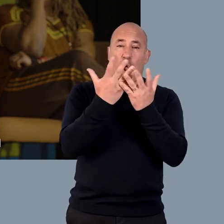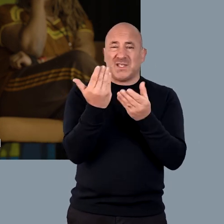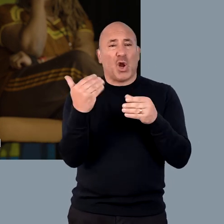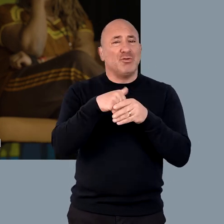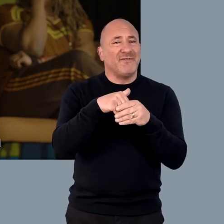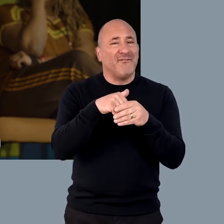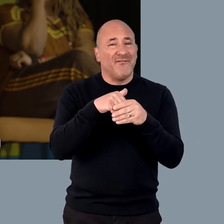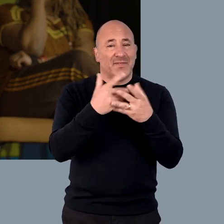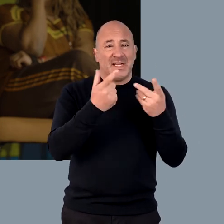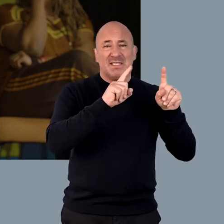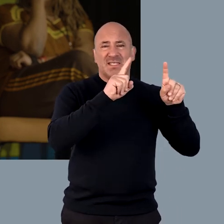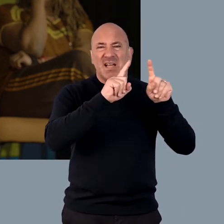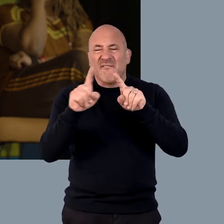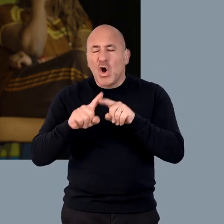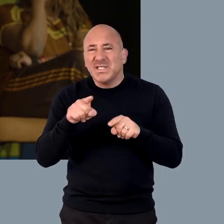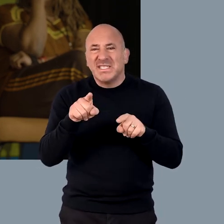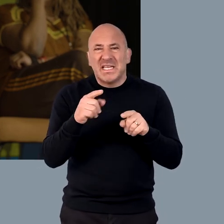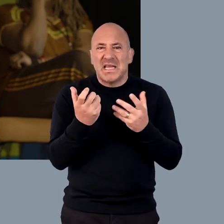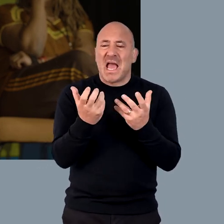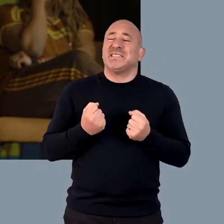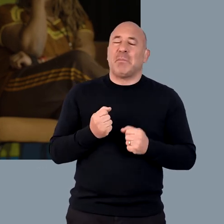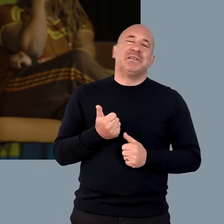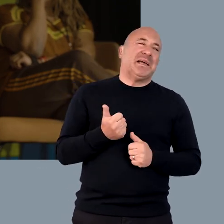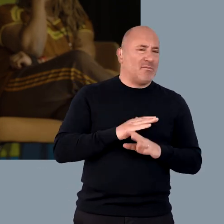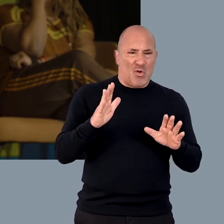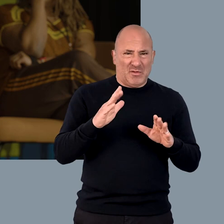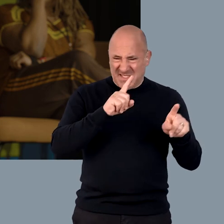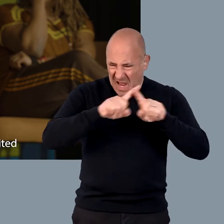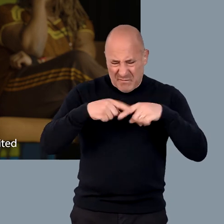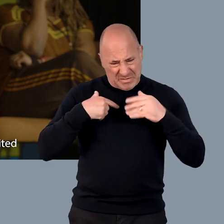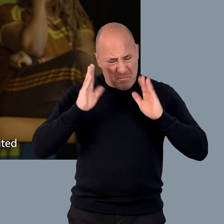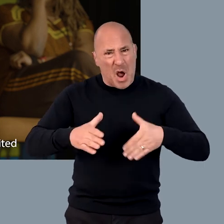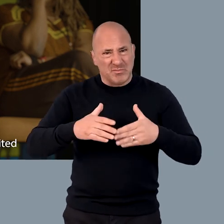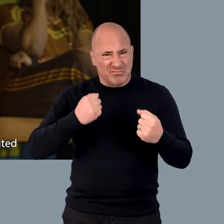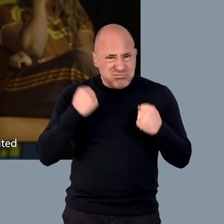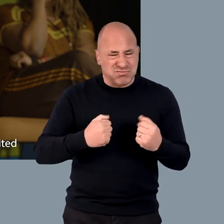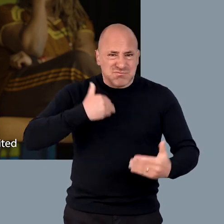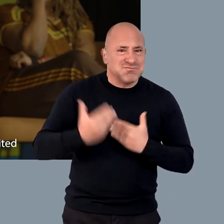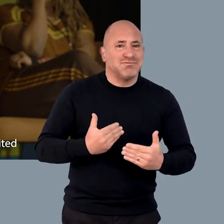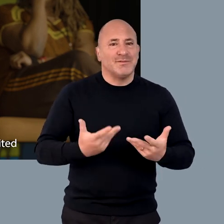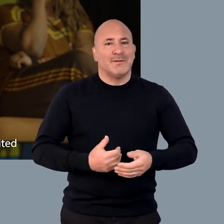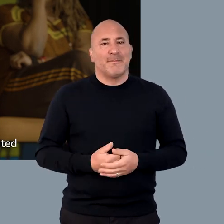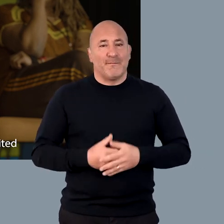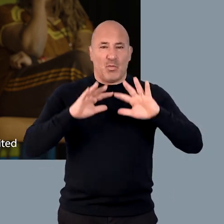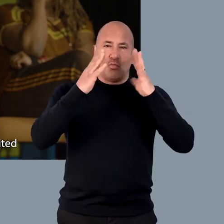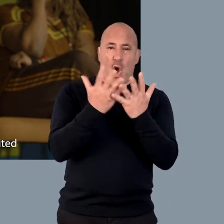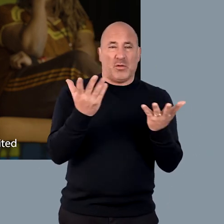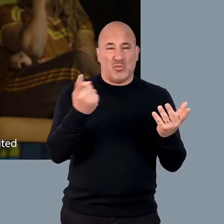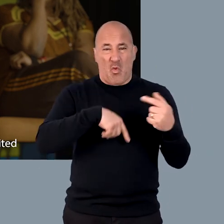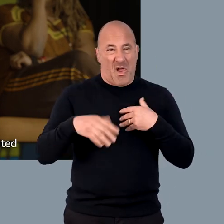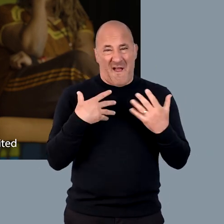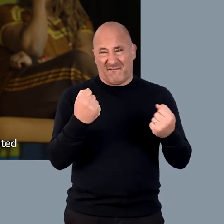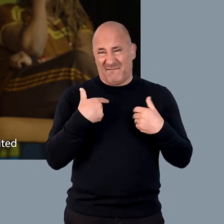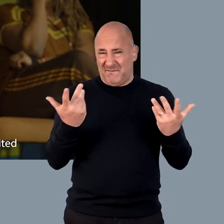create an inclusive world where diversity is not just accepted but pursued, a world where